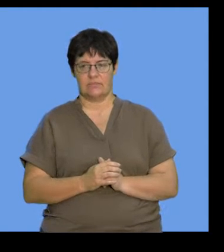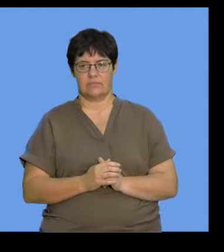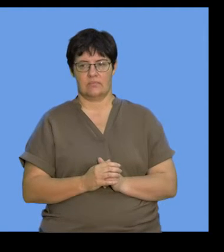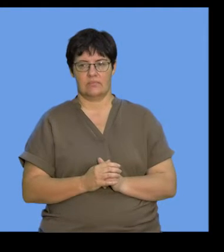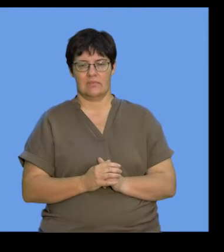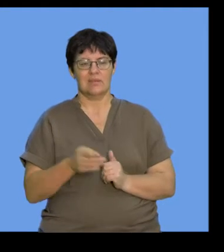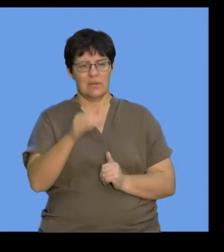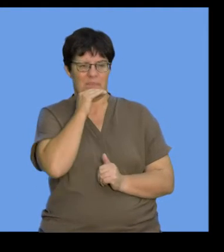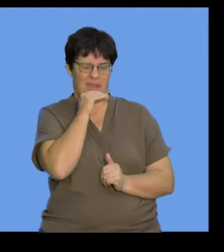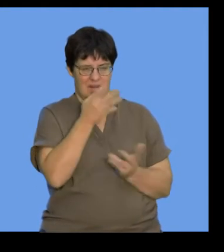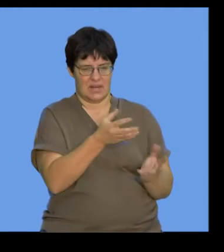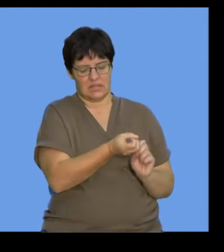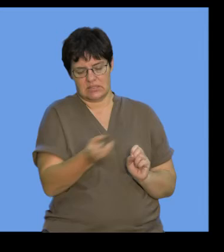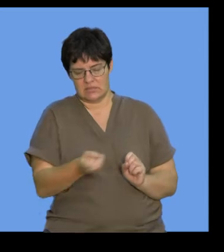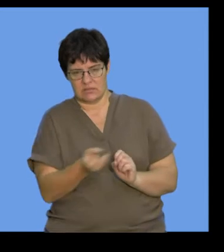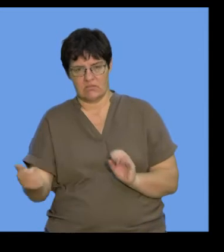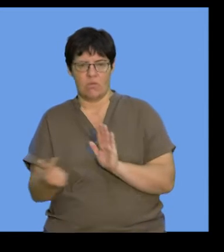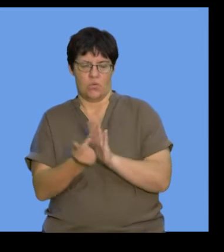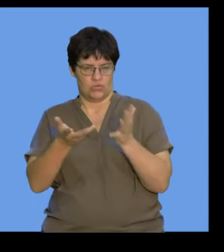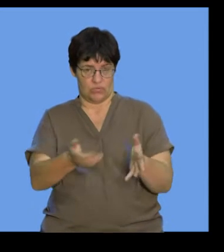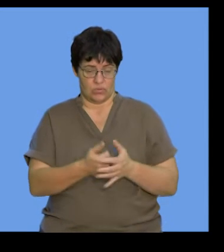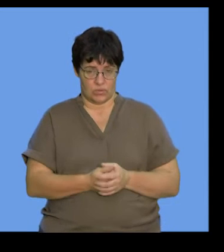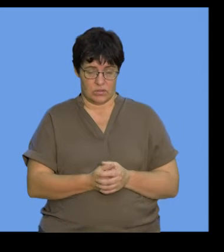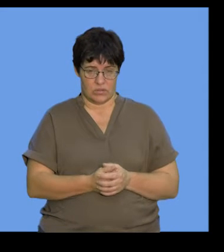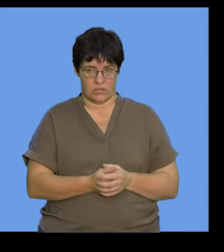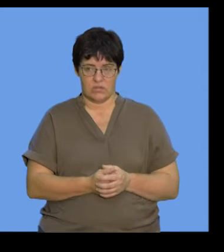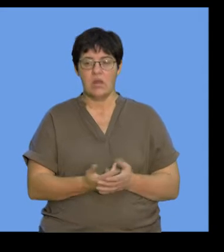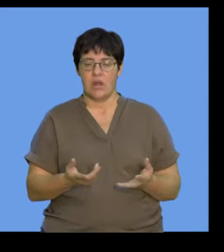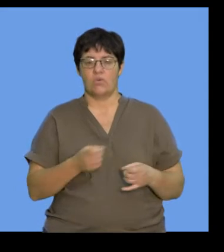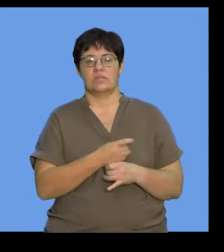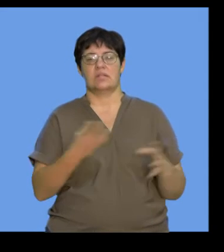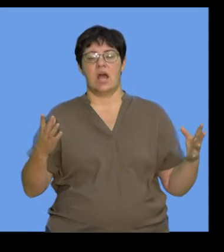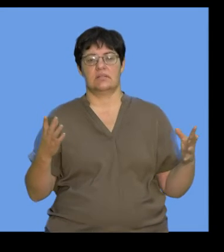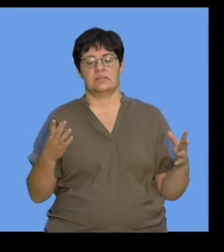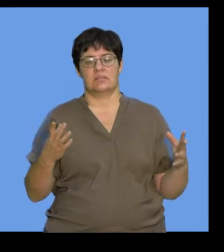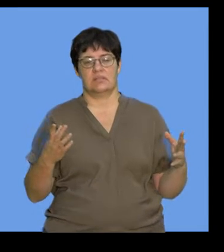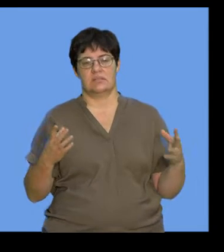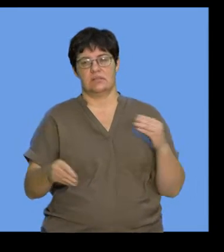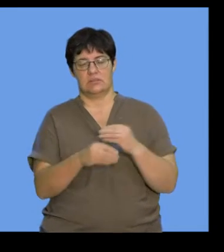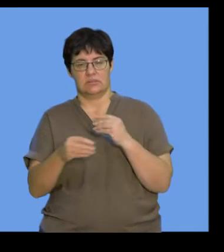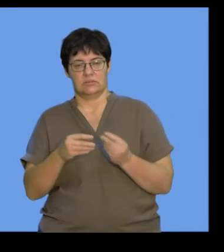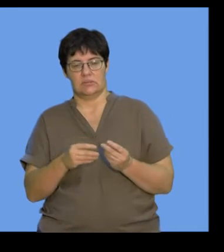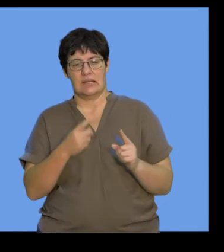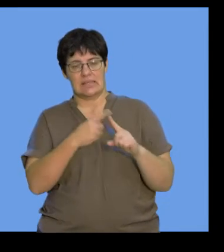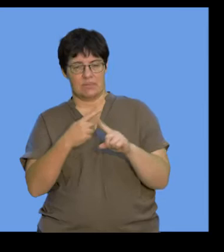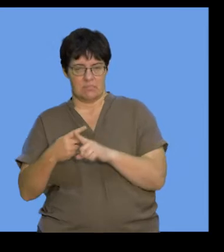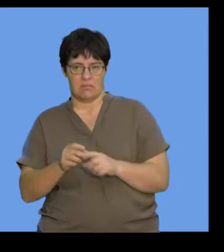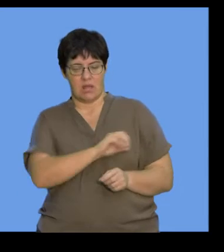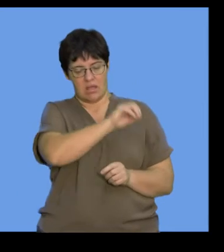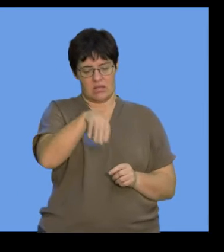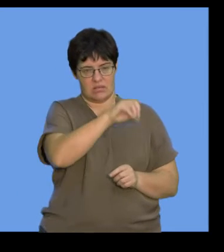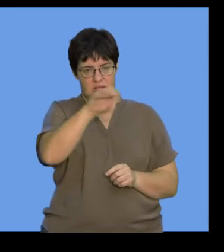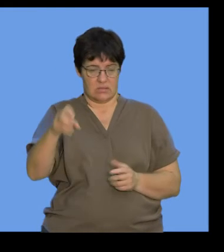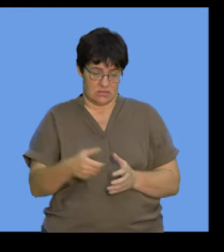y squared, right? So this is what the distributive law is all about. And then you start multiplying what